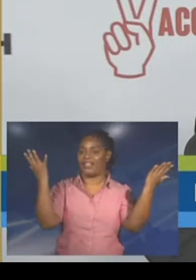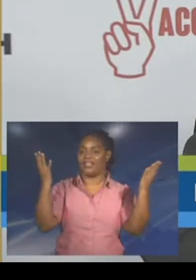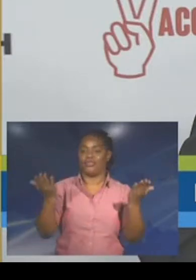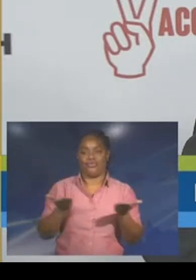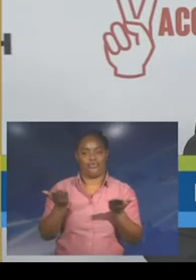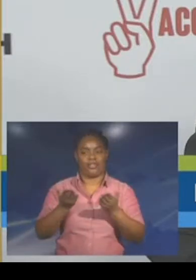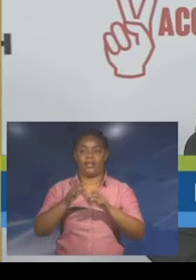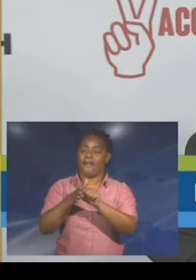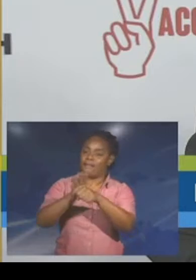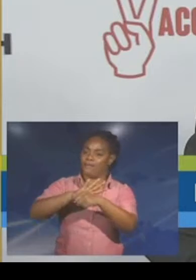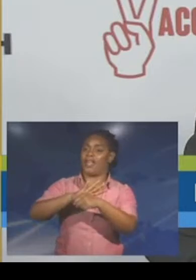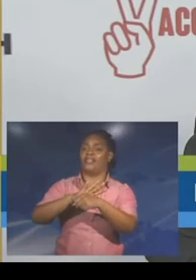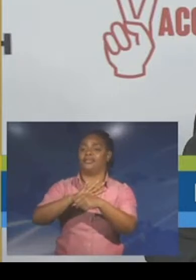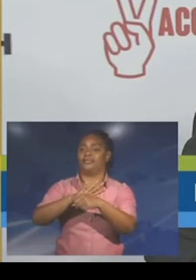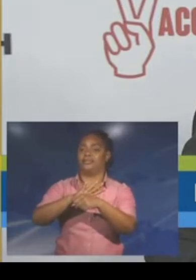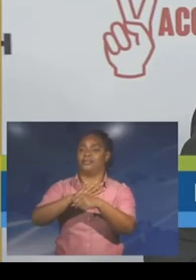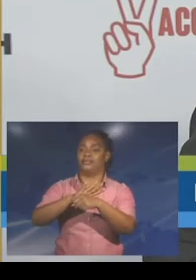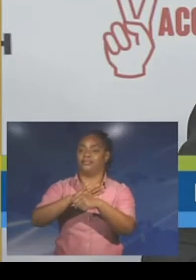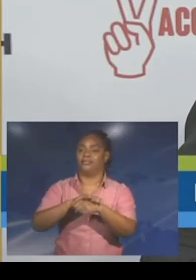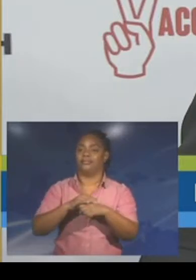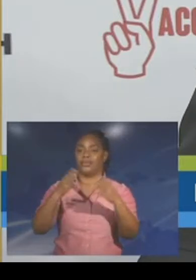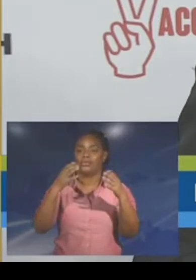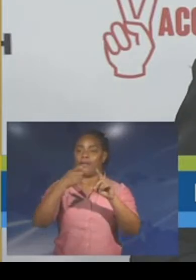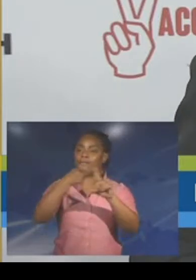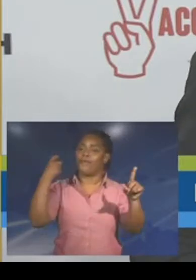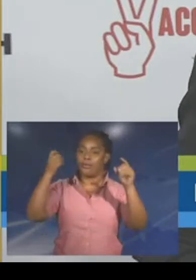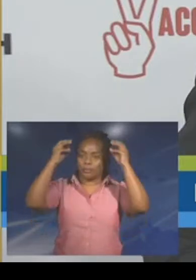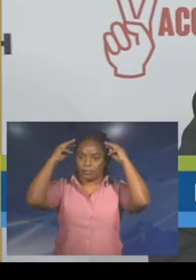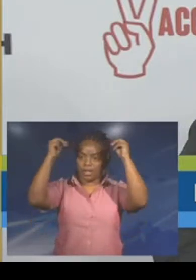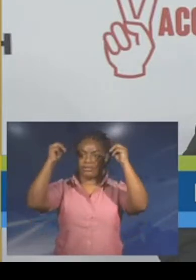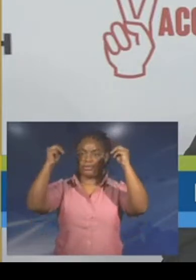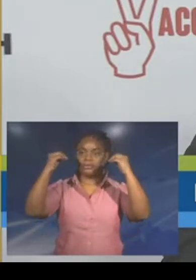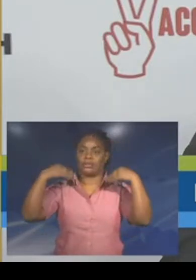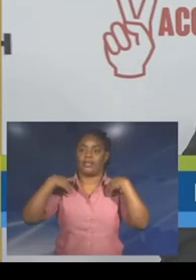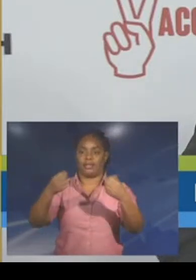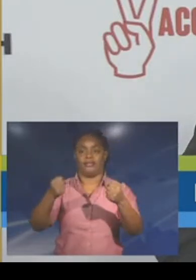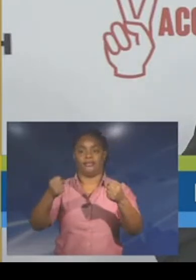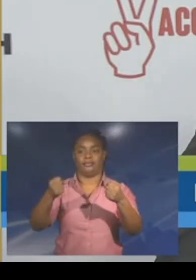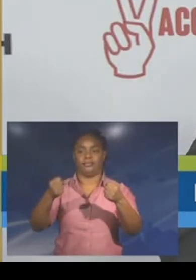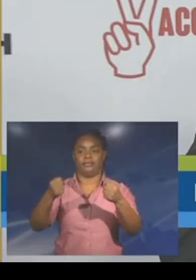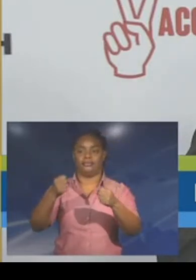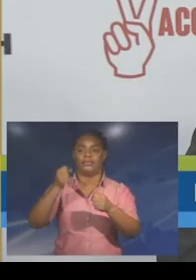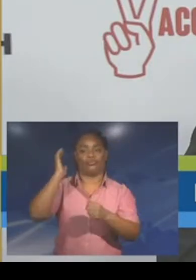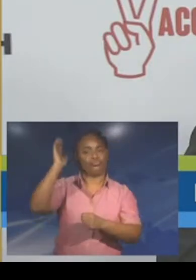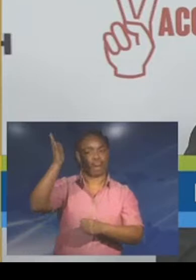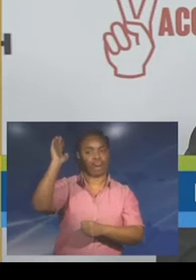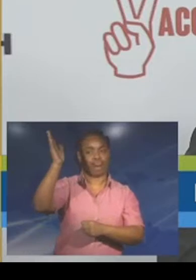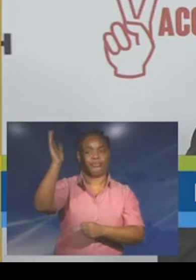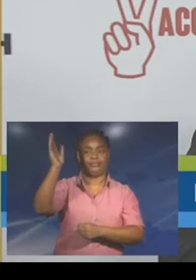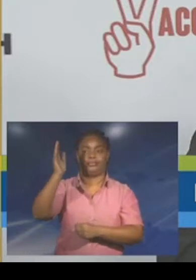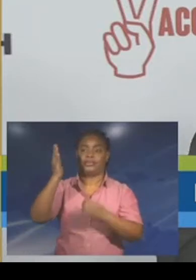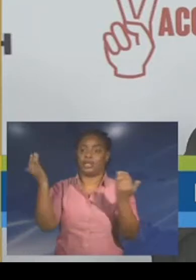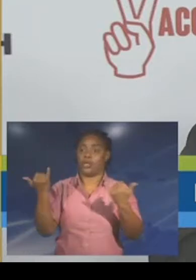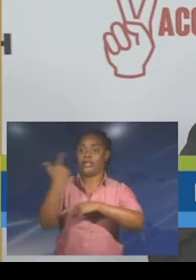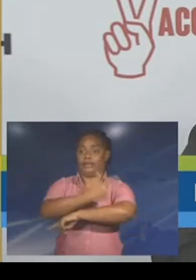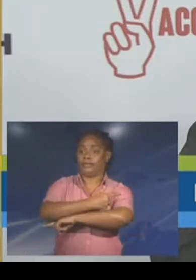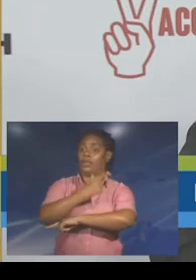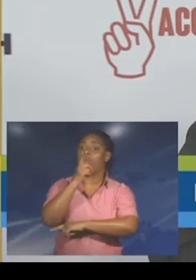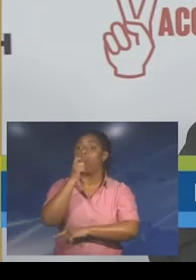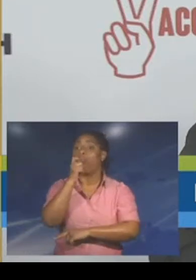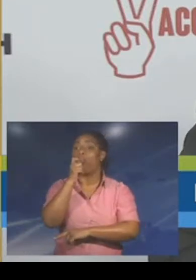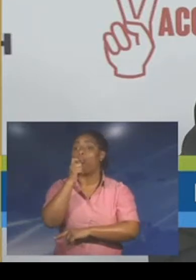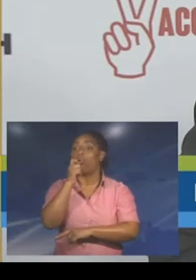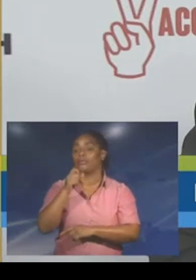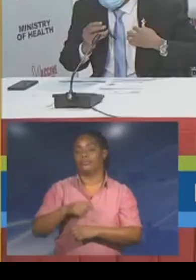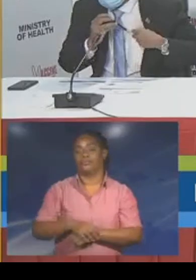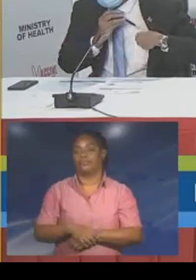response, and that is the Ministry of Health's COVID-19 Media Update. Today's panel of presenters is headed by the